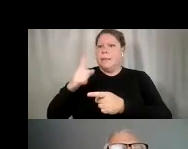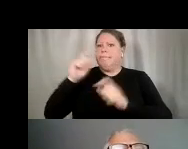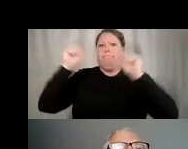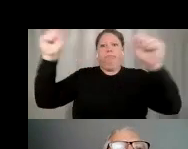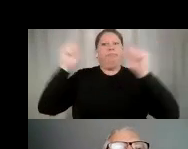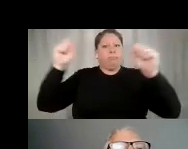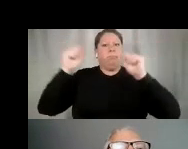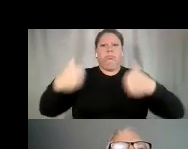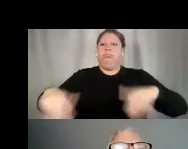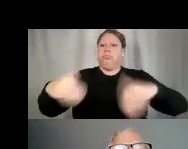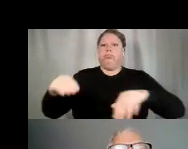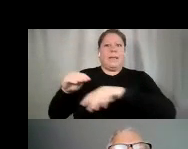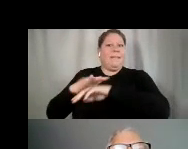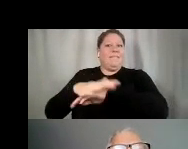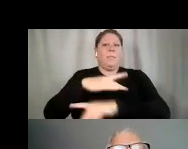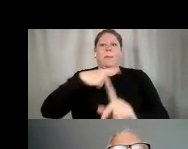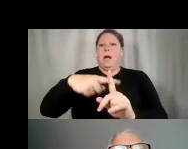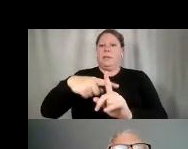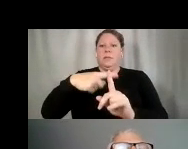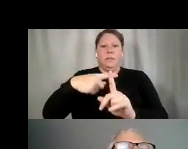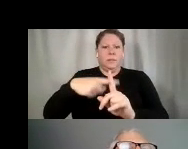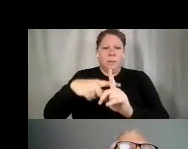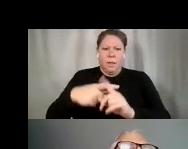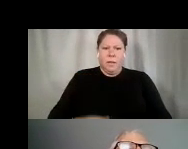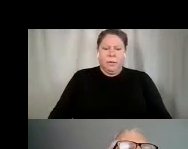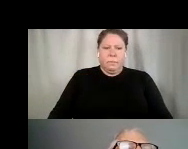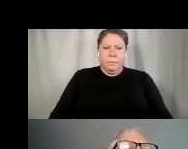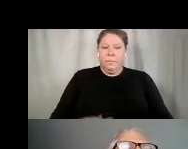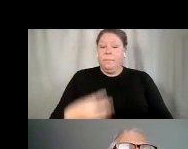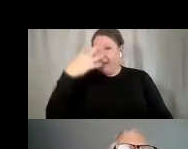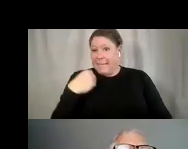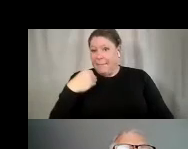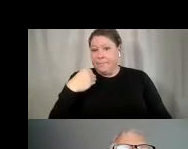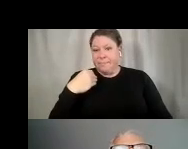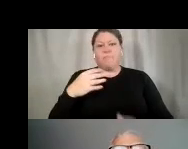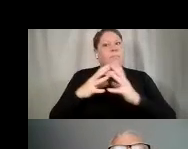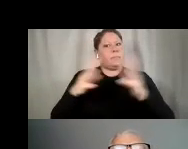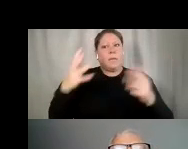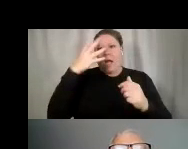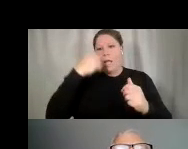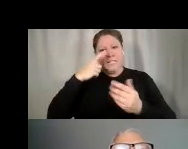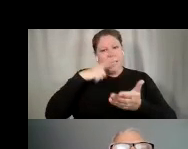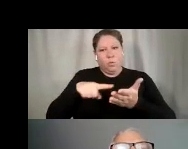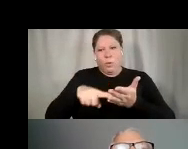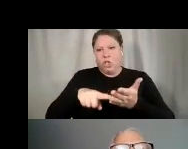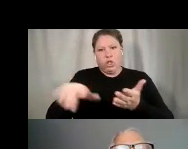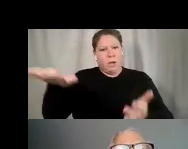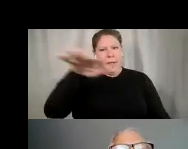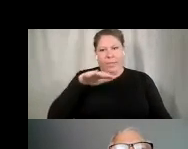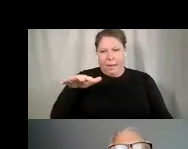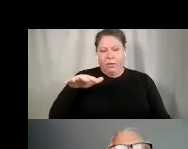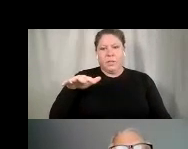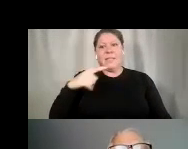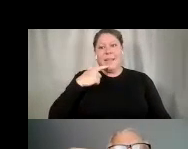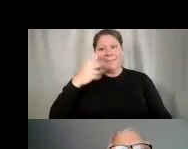positive influence on finding happiness. And then sleep, there's a lot of sleep research out there that identifies that